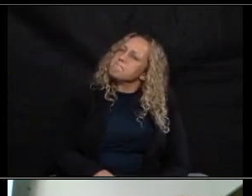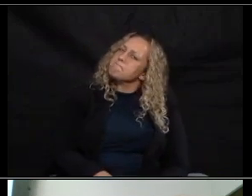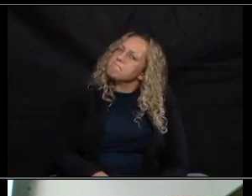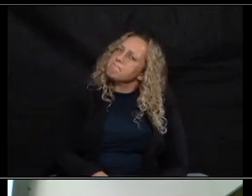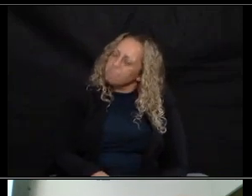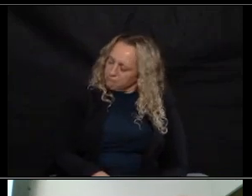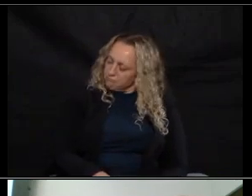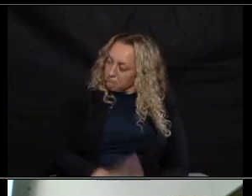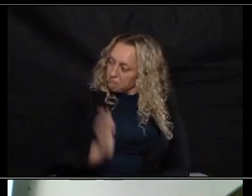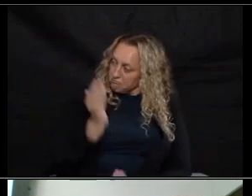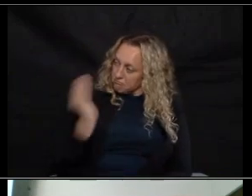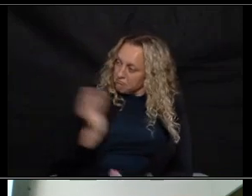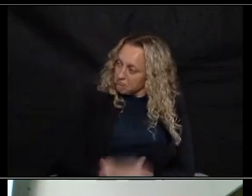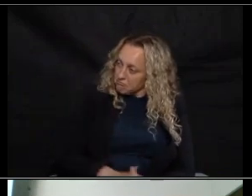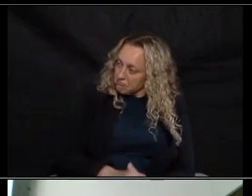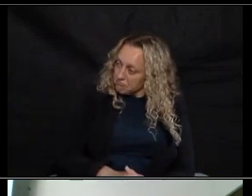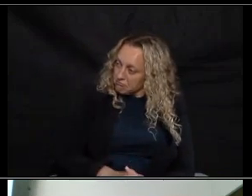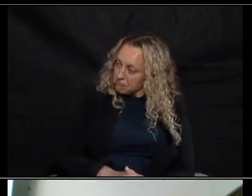Yes, you may.